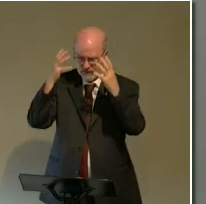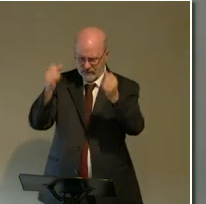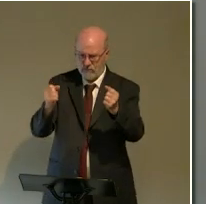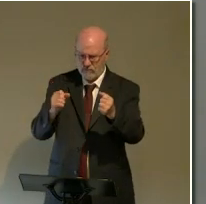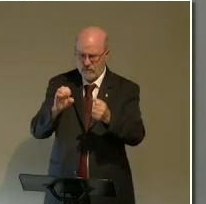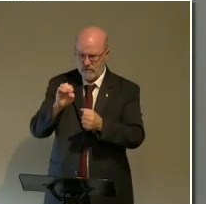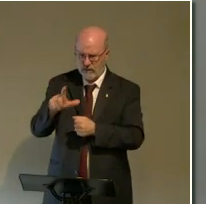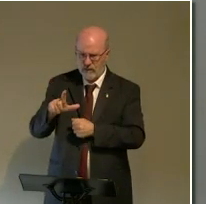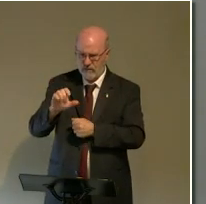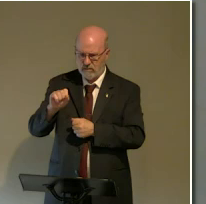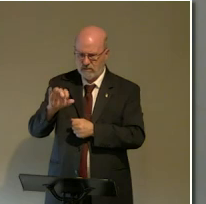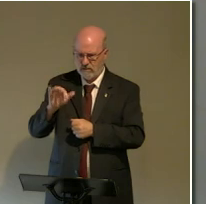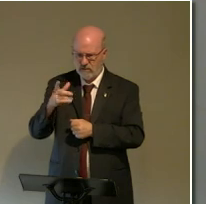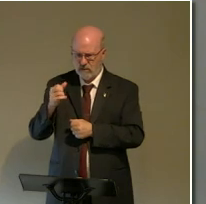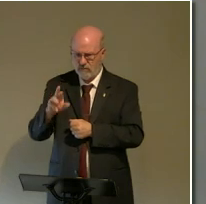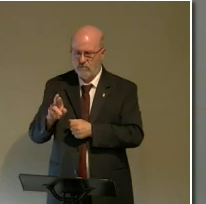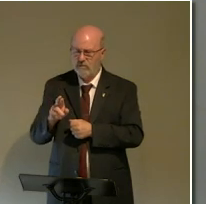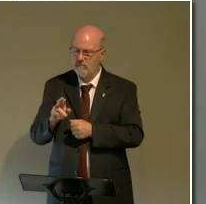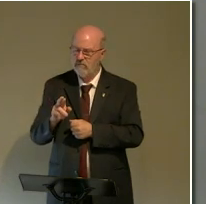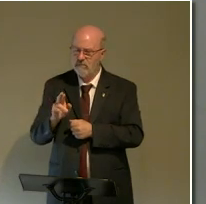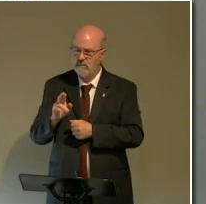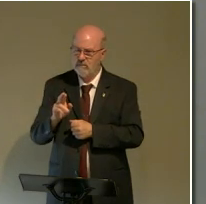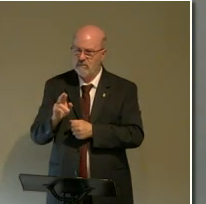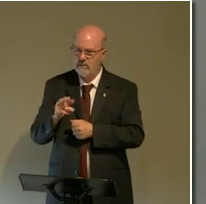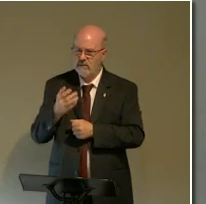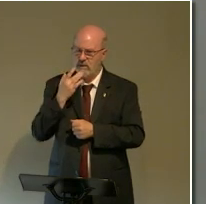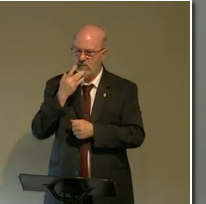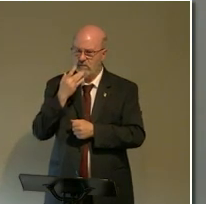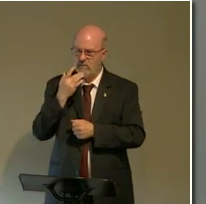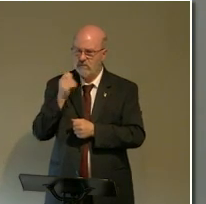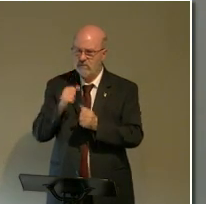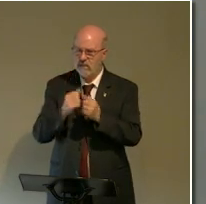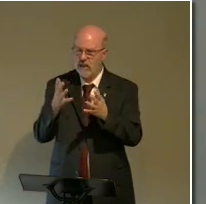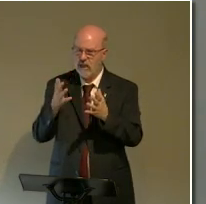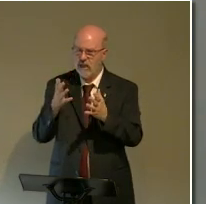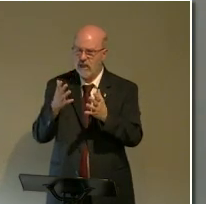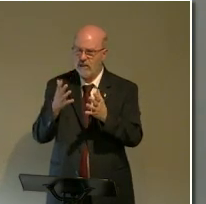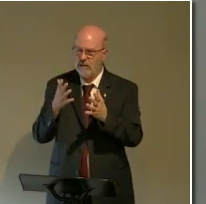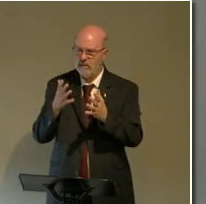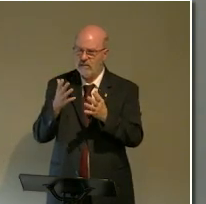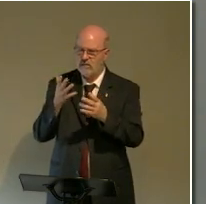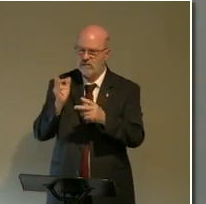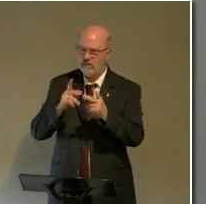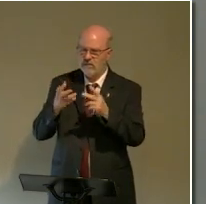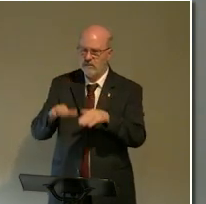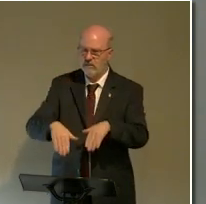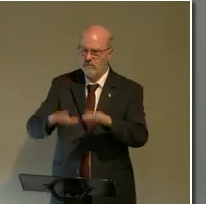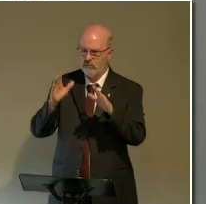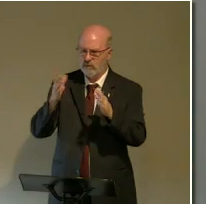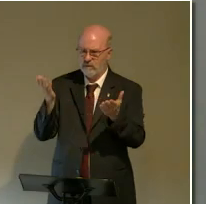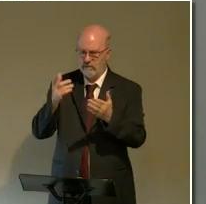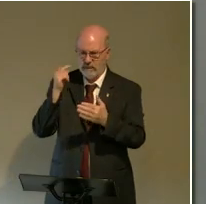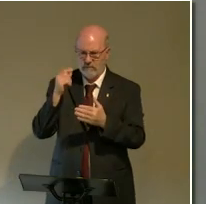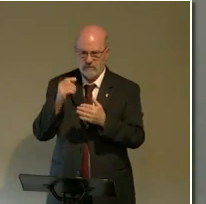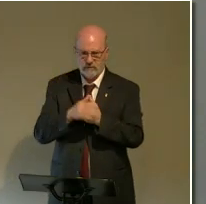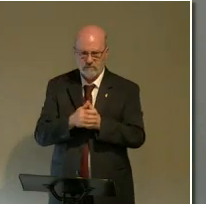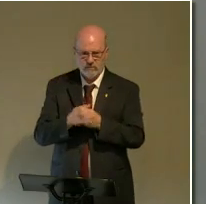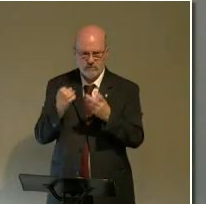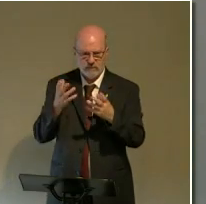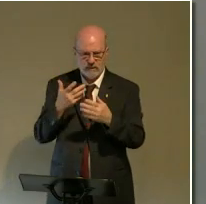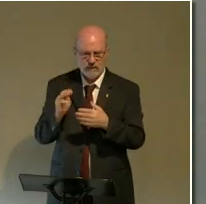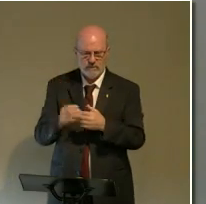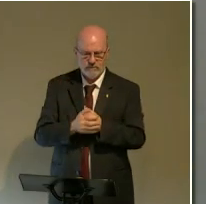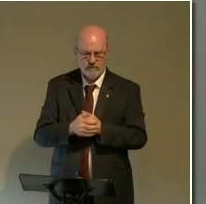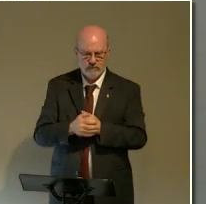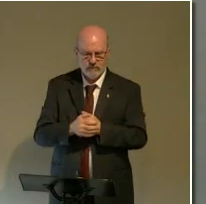El Salvador, okay? And I'm familiar with a lot of Salvadorians growing up in Hamilton. There's a lot of them,